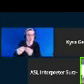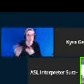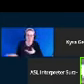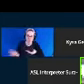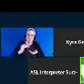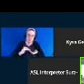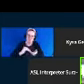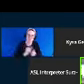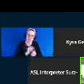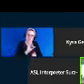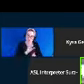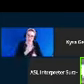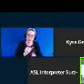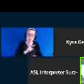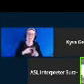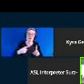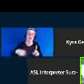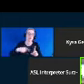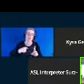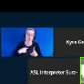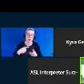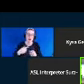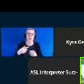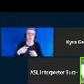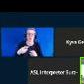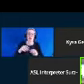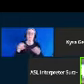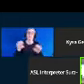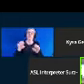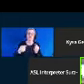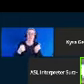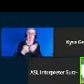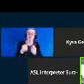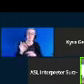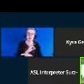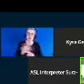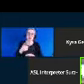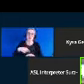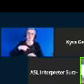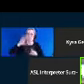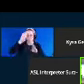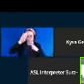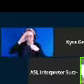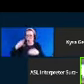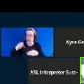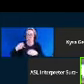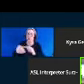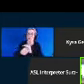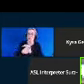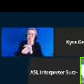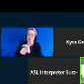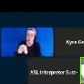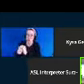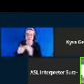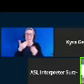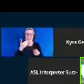as an emergency support function lead under Mass Care. And we work on sheltering and feeding principally with FEMA and our